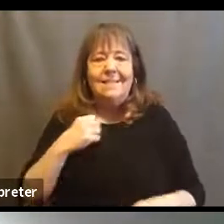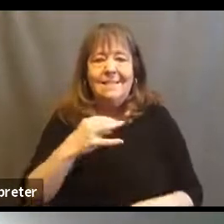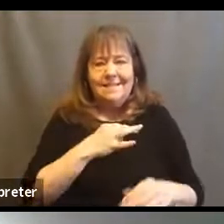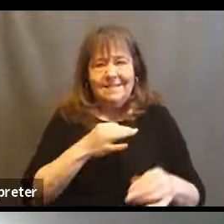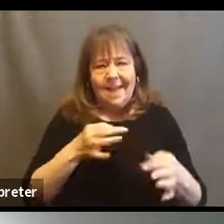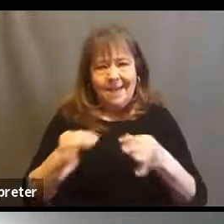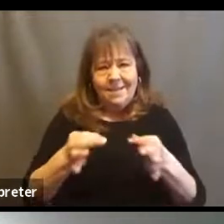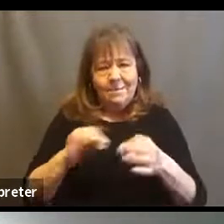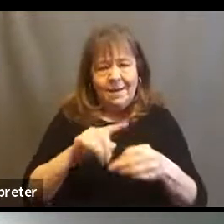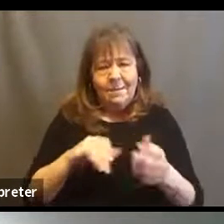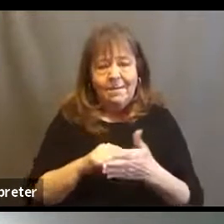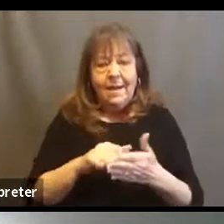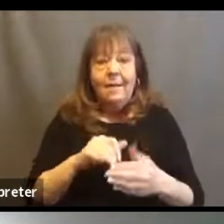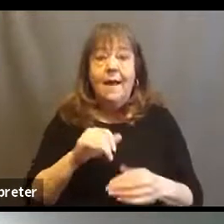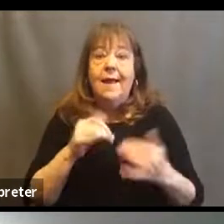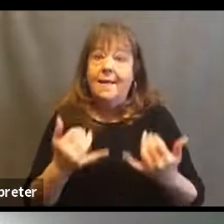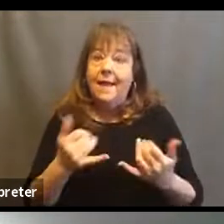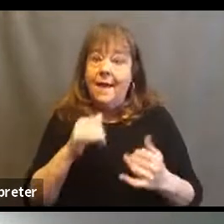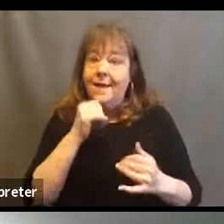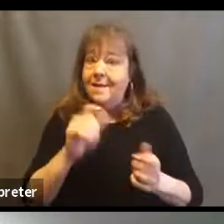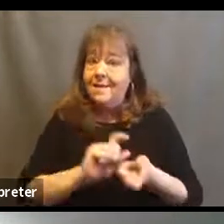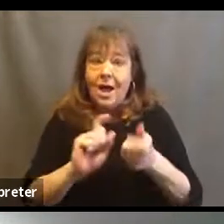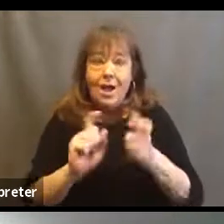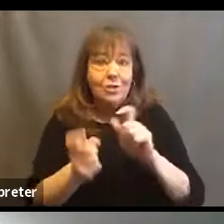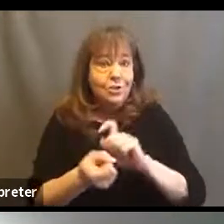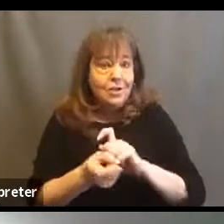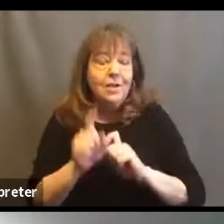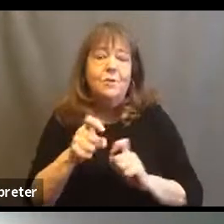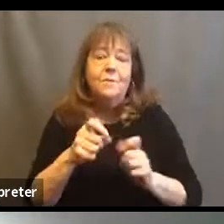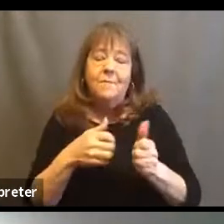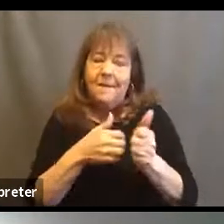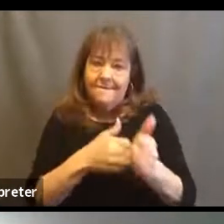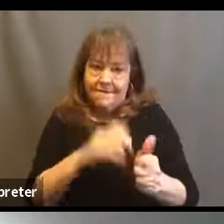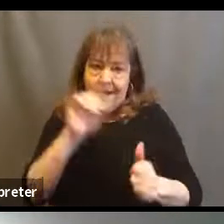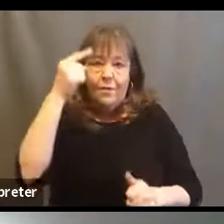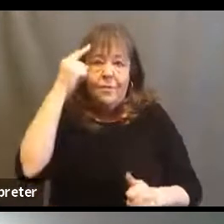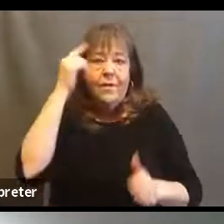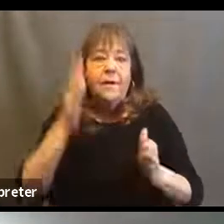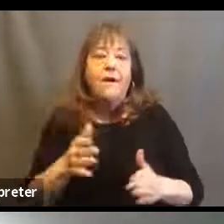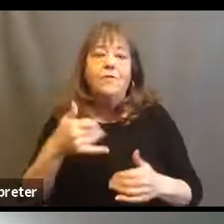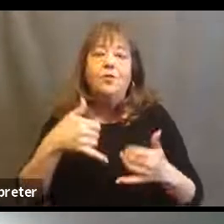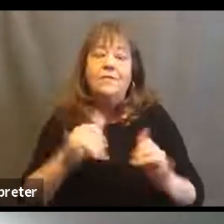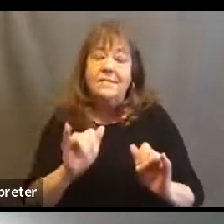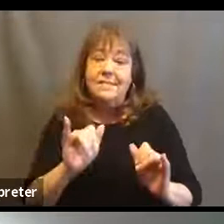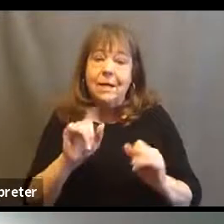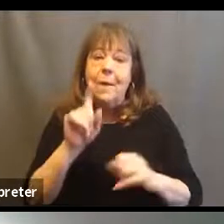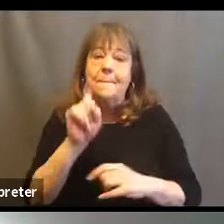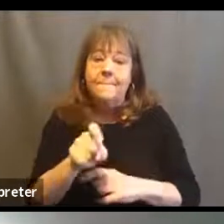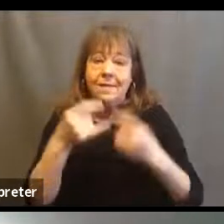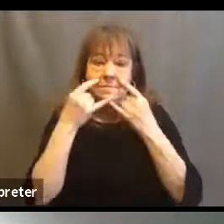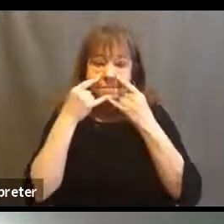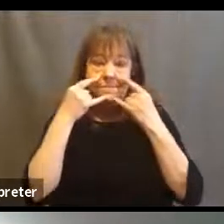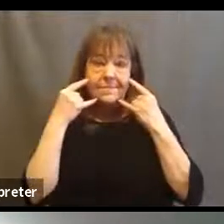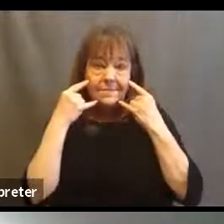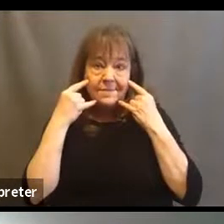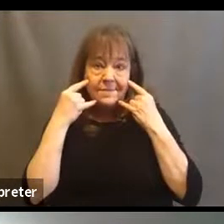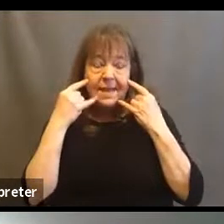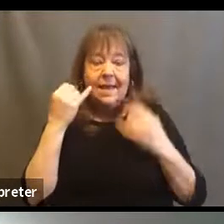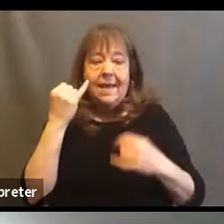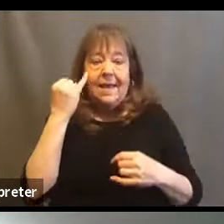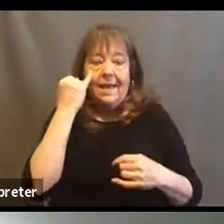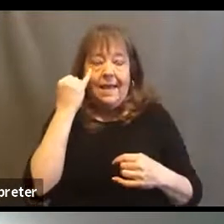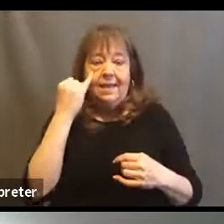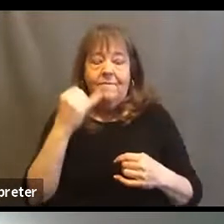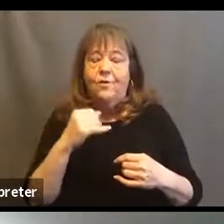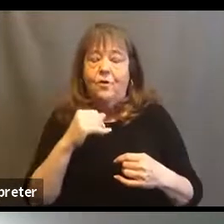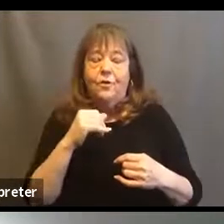It doesn't change where we are with the governor's orders. We're still under orders to wear a face mask when we're indoors and not in our